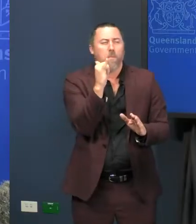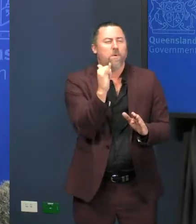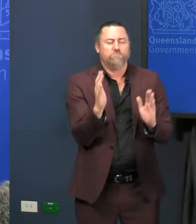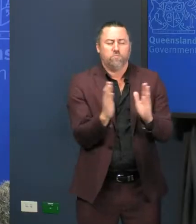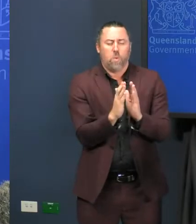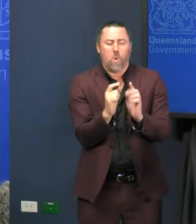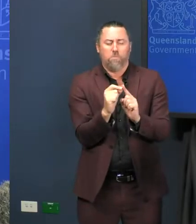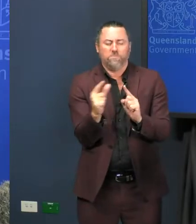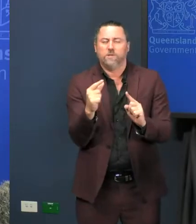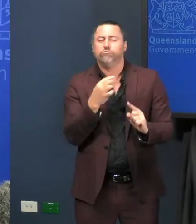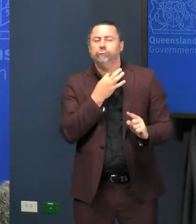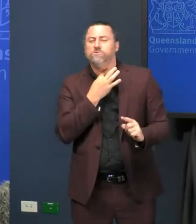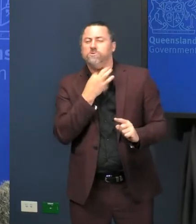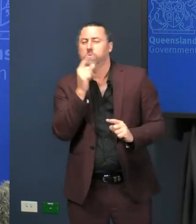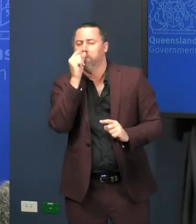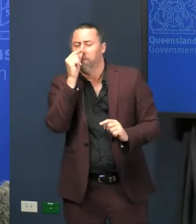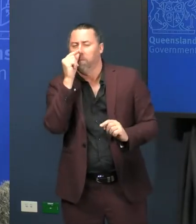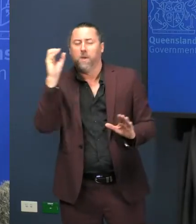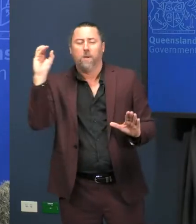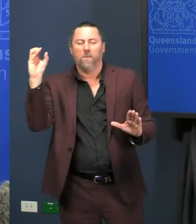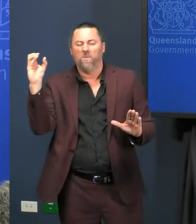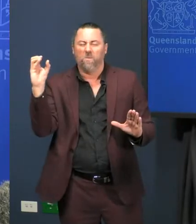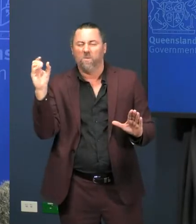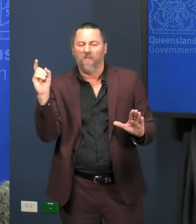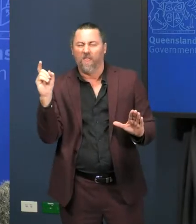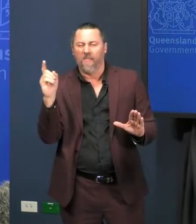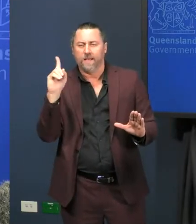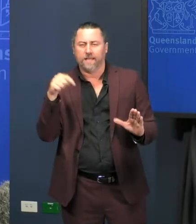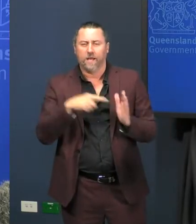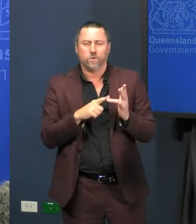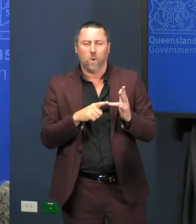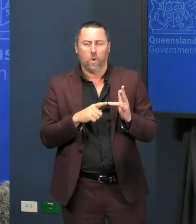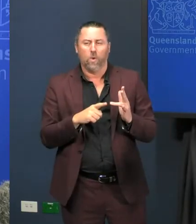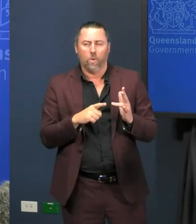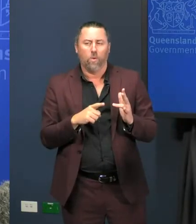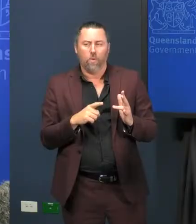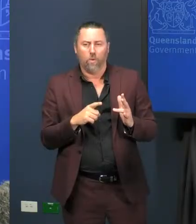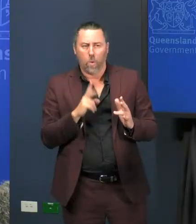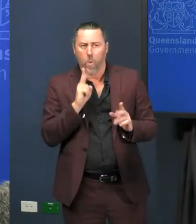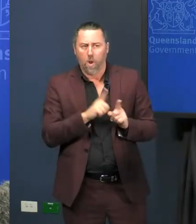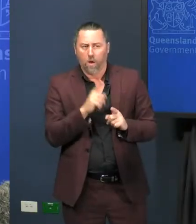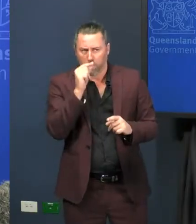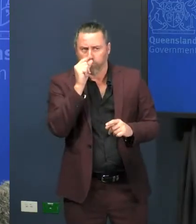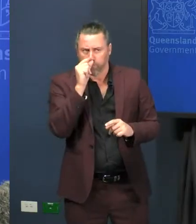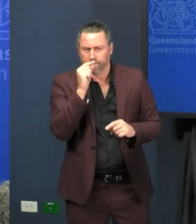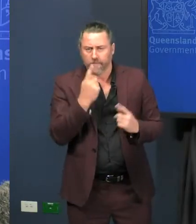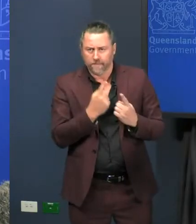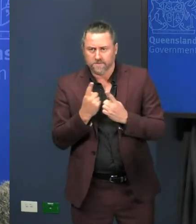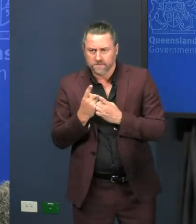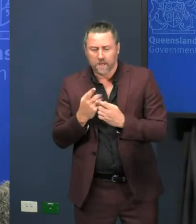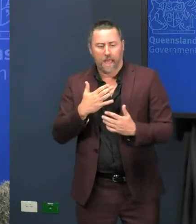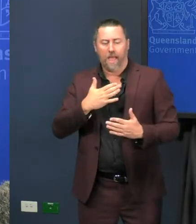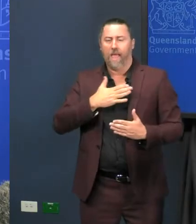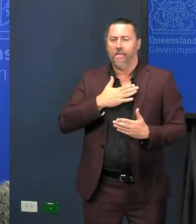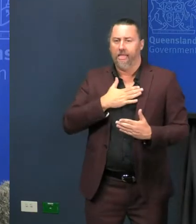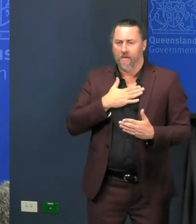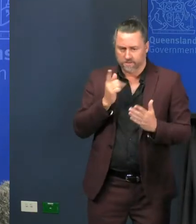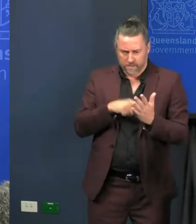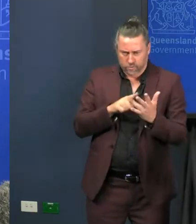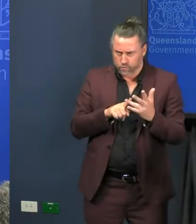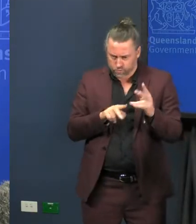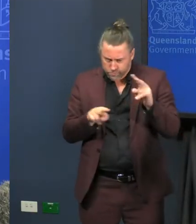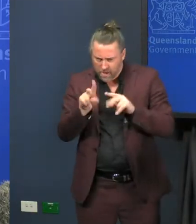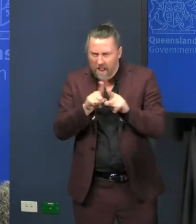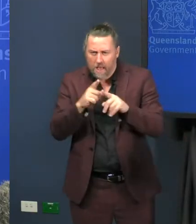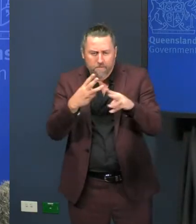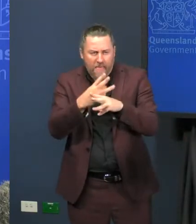Queensland coast. Now, as that modelling firmed up, our products and services, the Bureau products and services, then show that